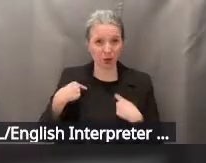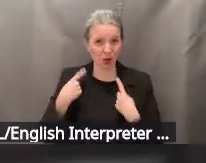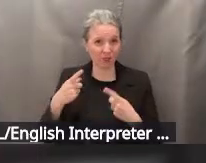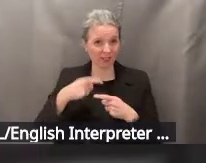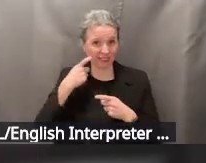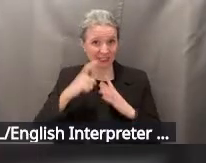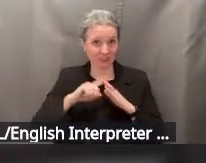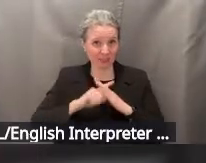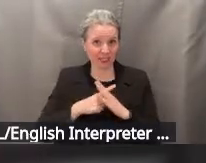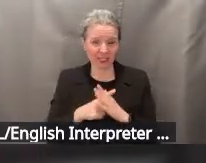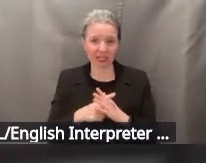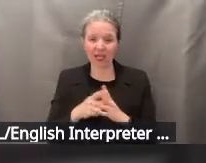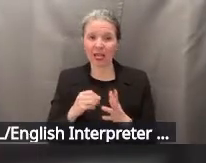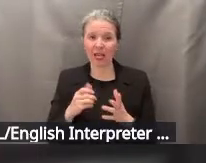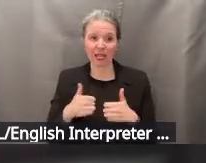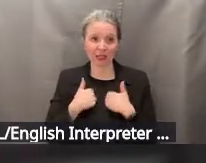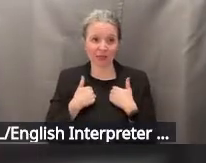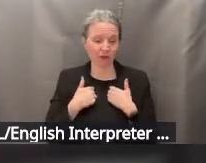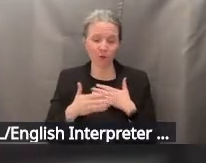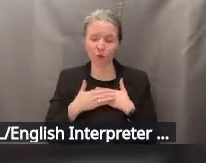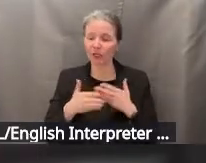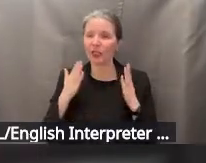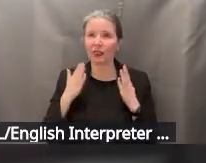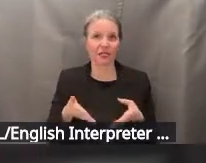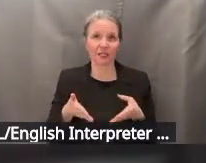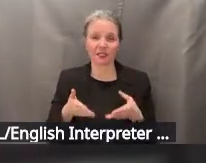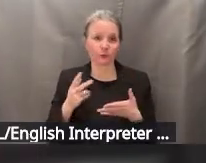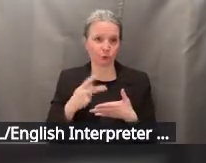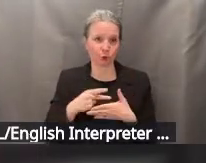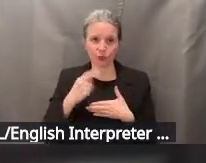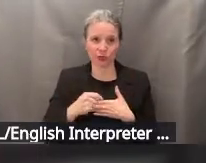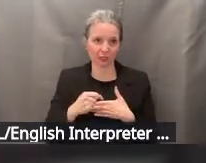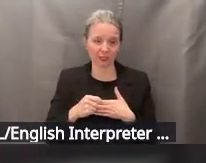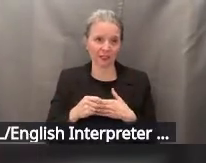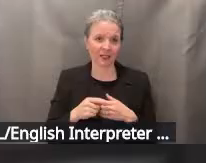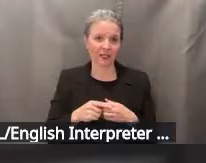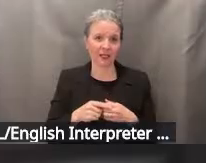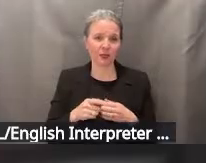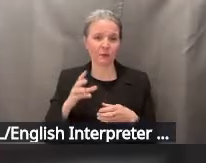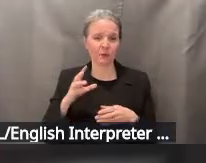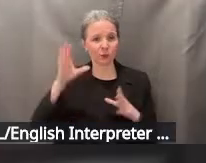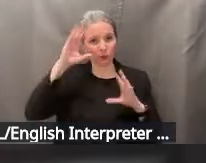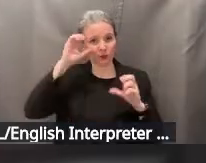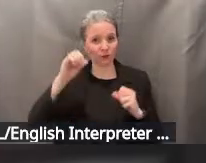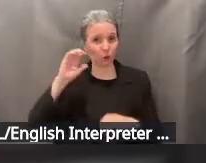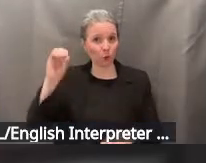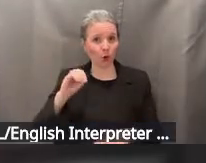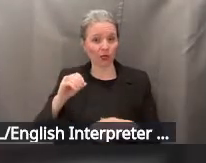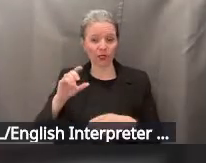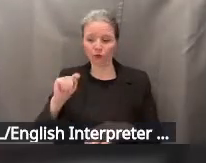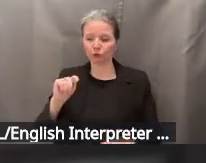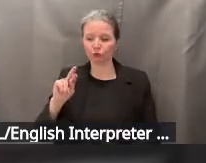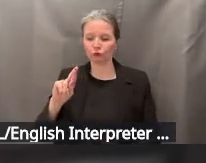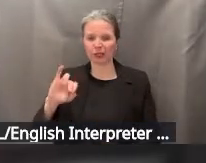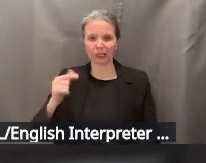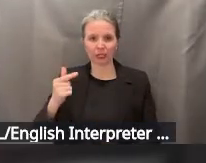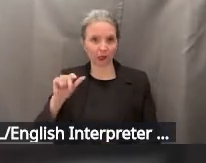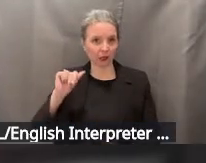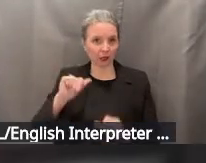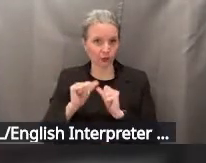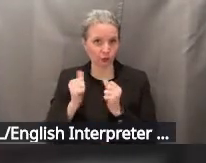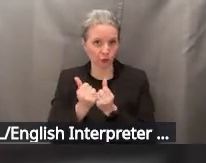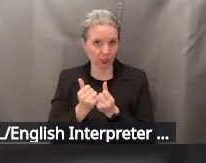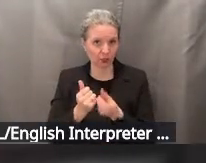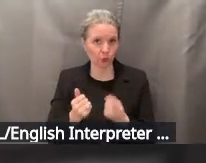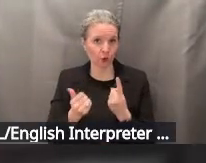very beginning. I live and breathe this as president of the Oregon Trucking Association. And I think one of the things that